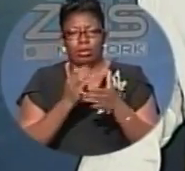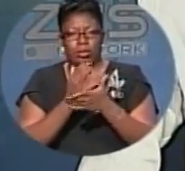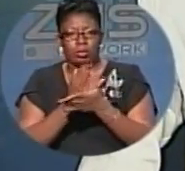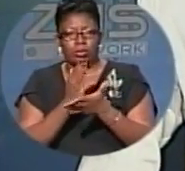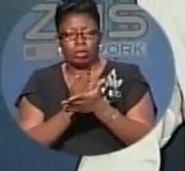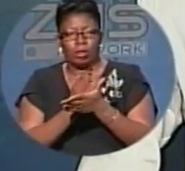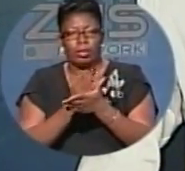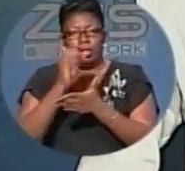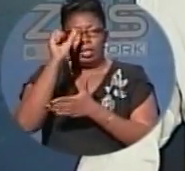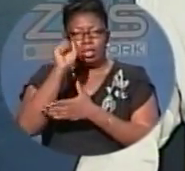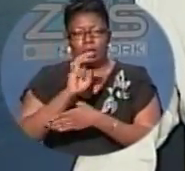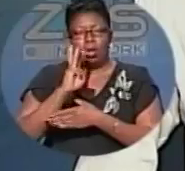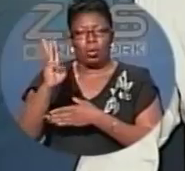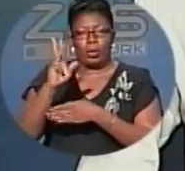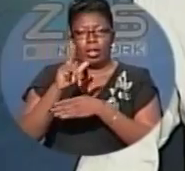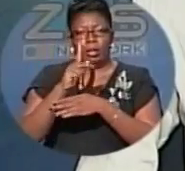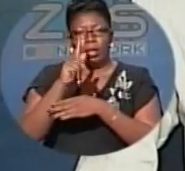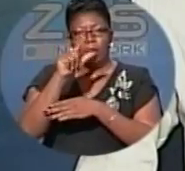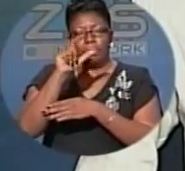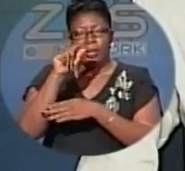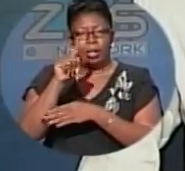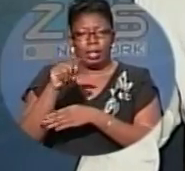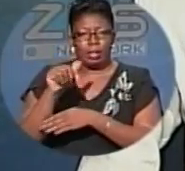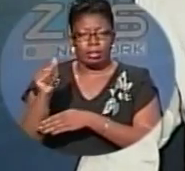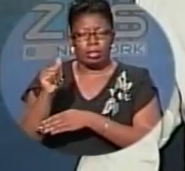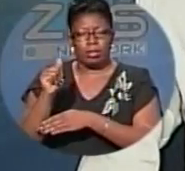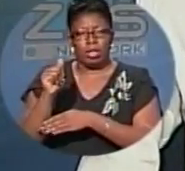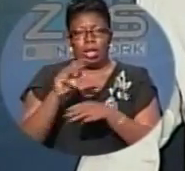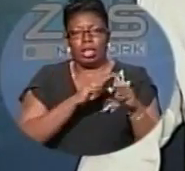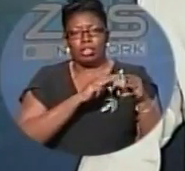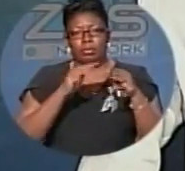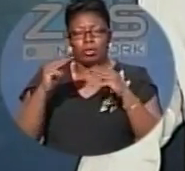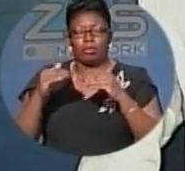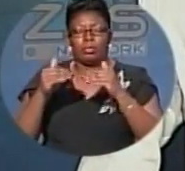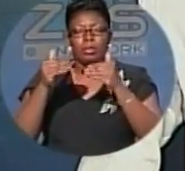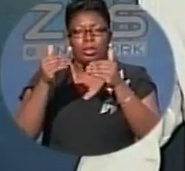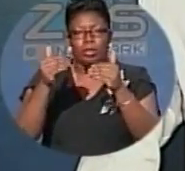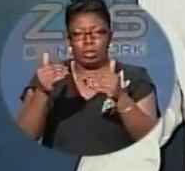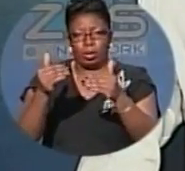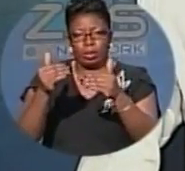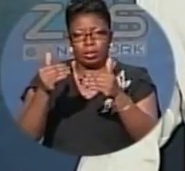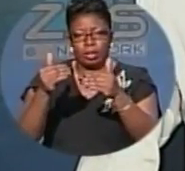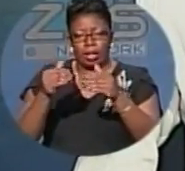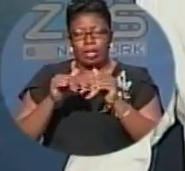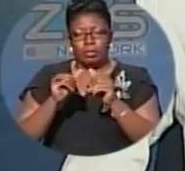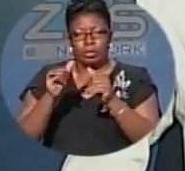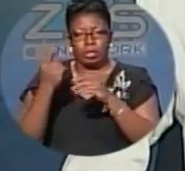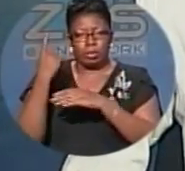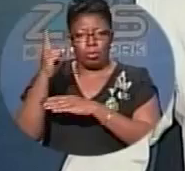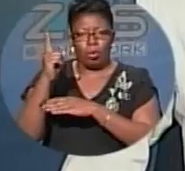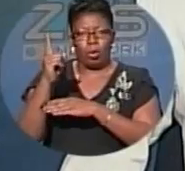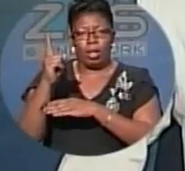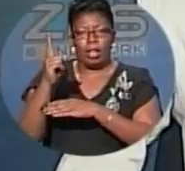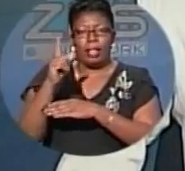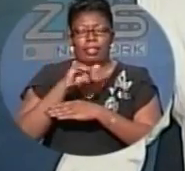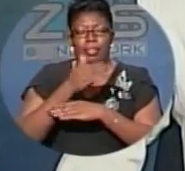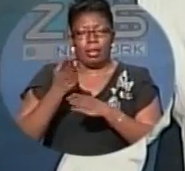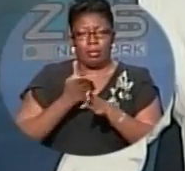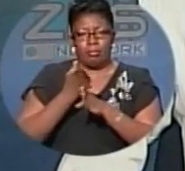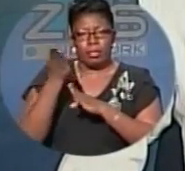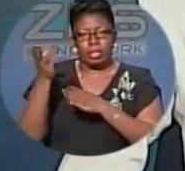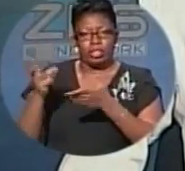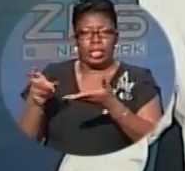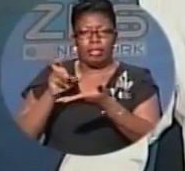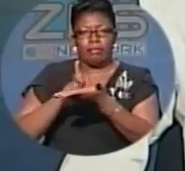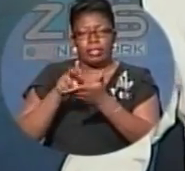Southwest Plaza were able to move beyond the economic odds and push full steam ahead with their major investment. Betty Thompson-Moss tells